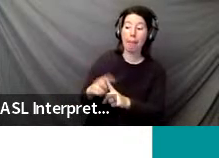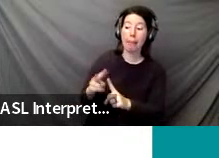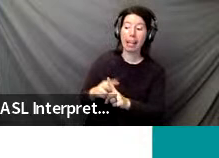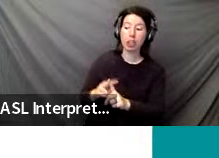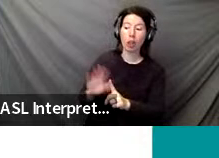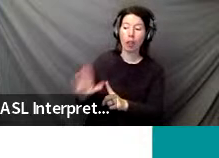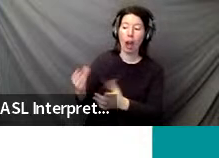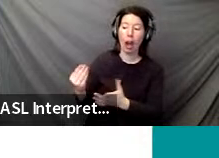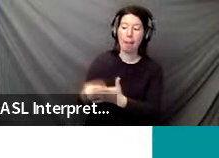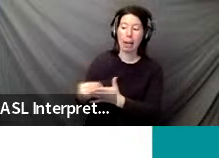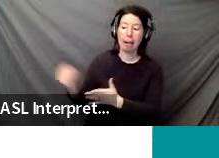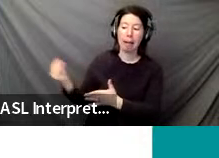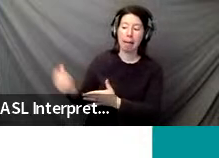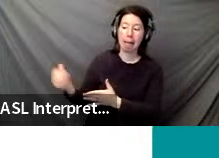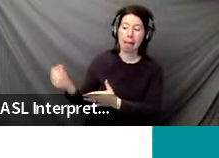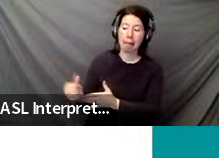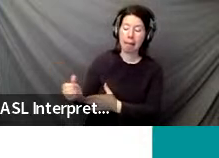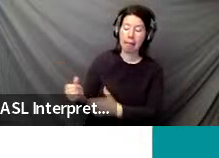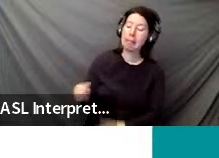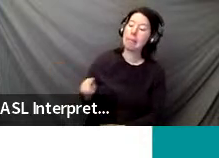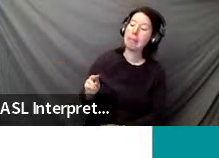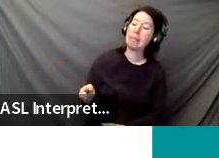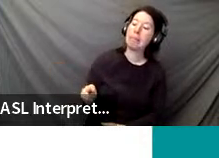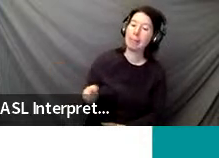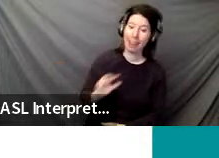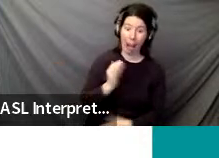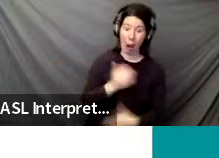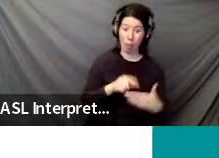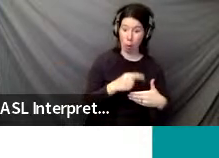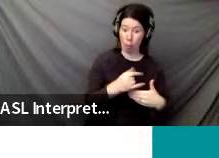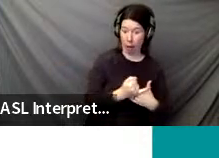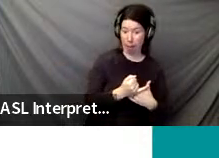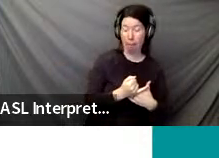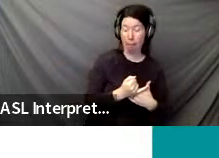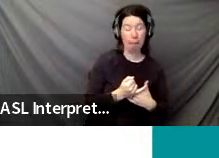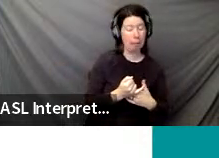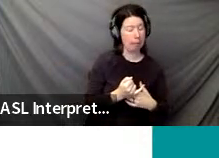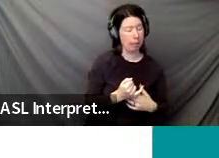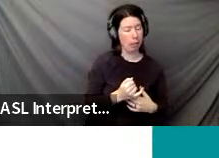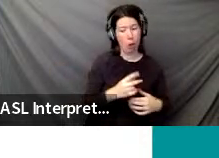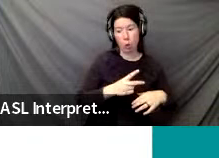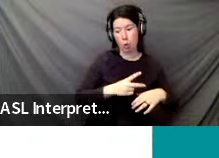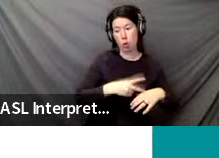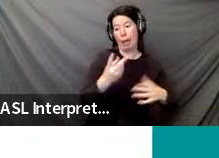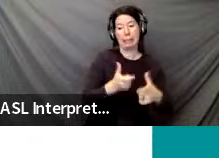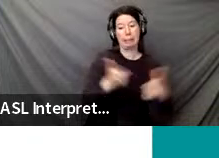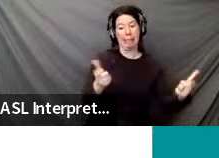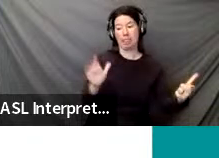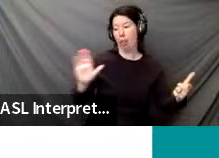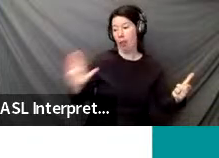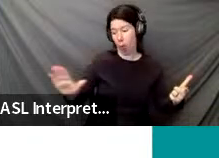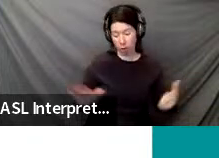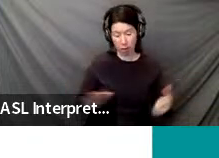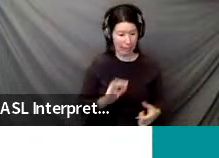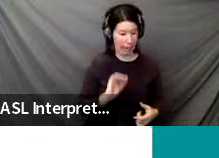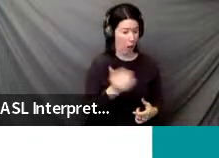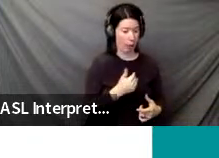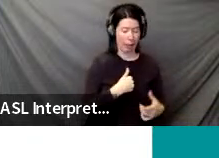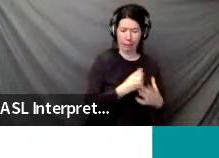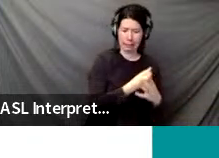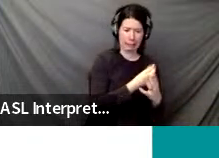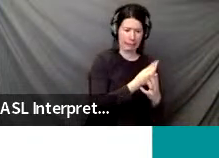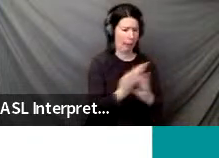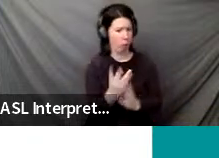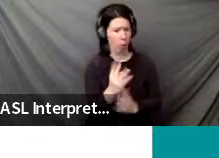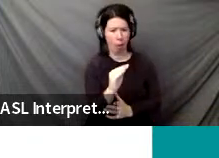granted, and our program is approximately twice their size. We are a multimodal project, and